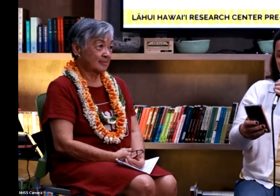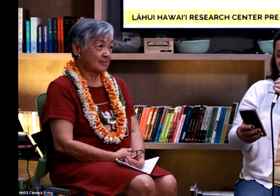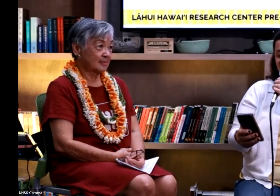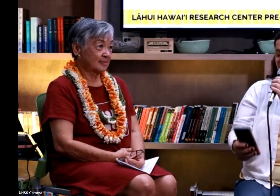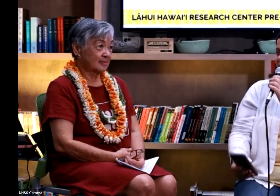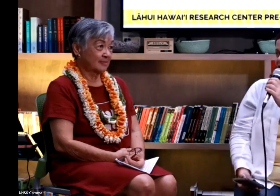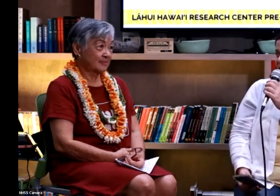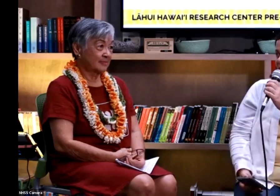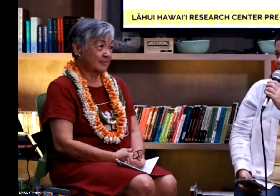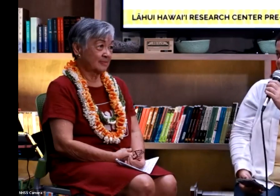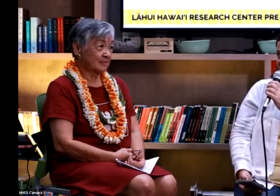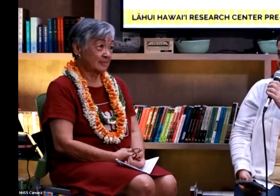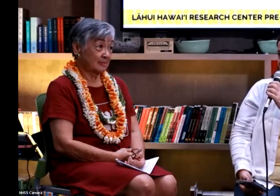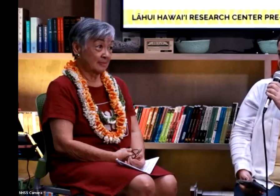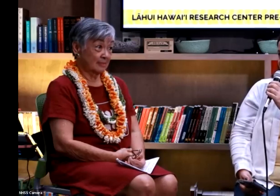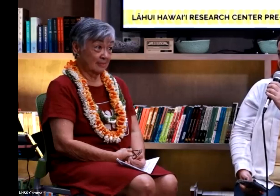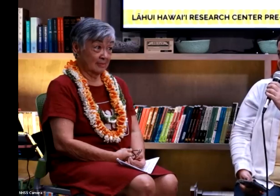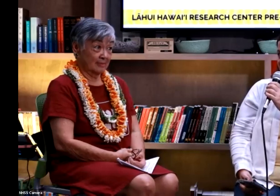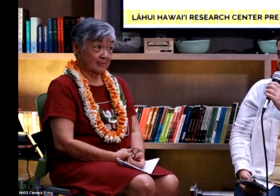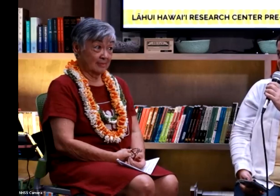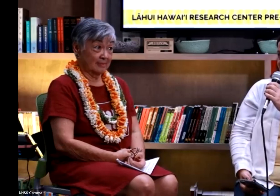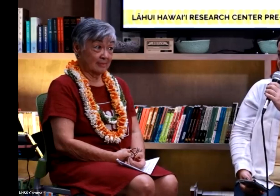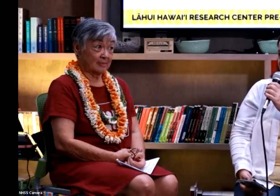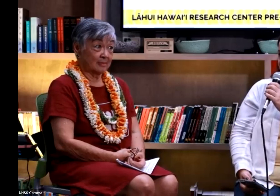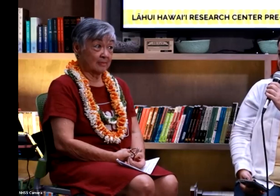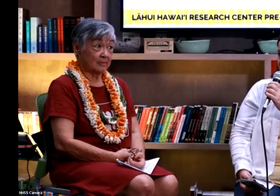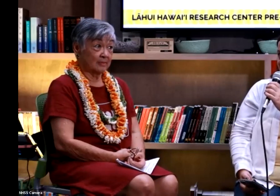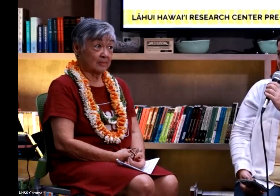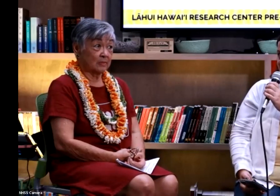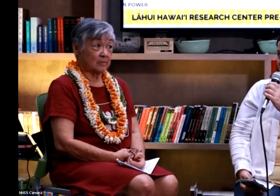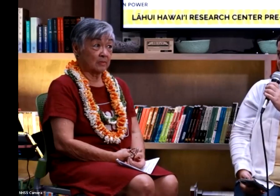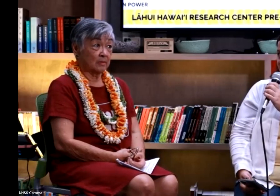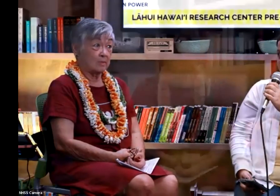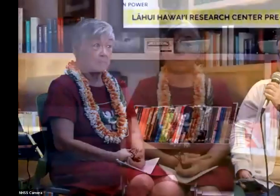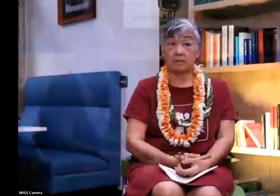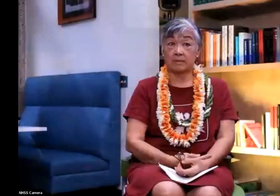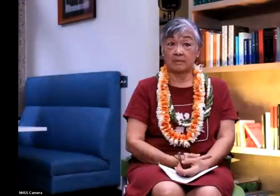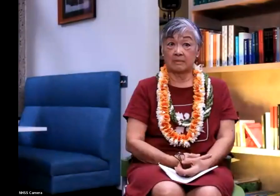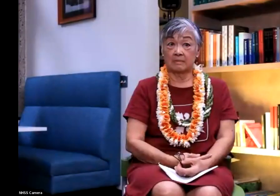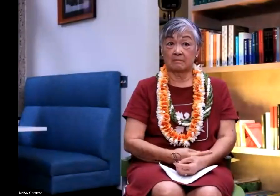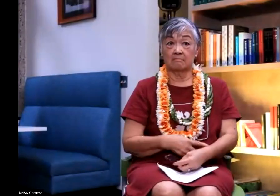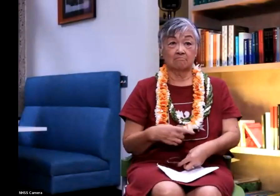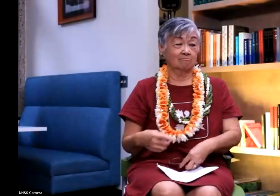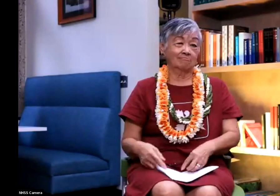Are there variations of Hawaii Sign Language island to island?